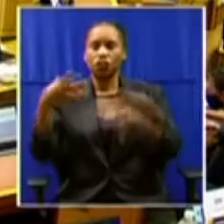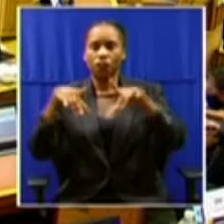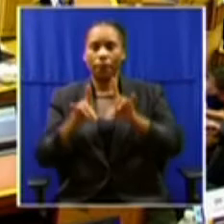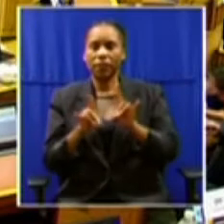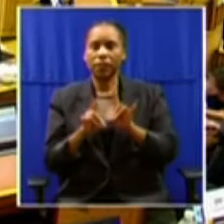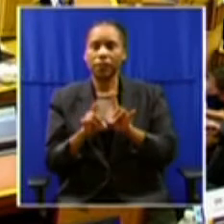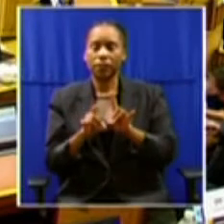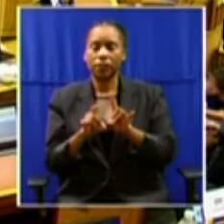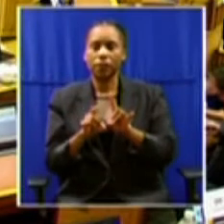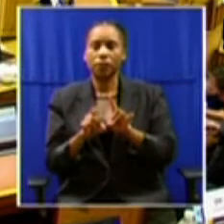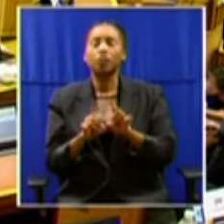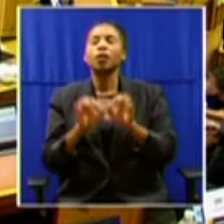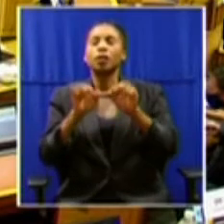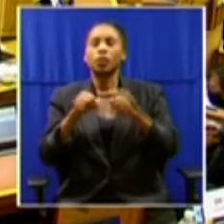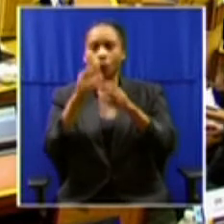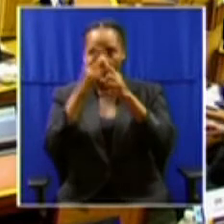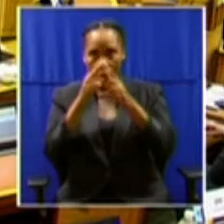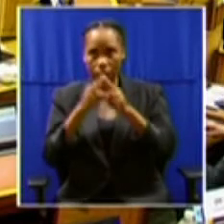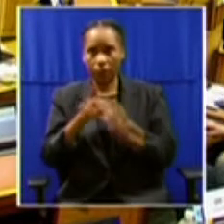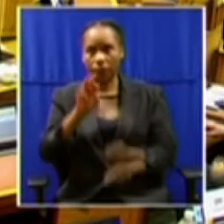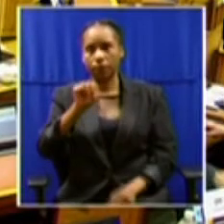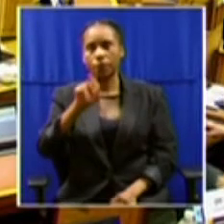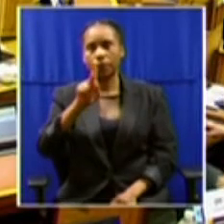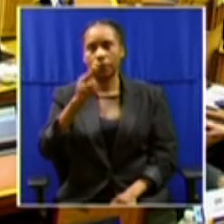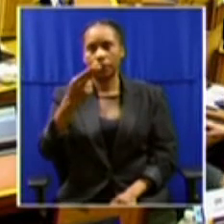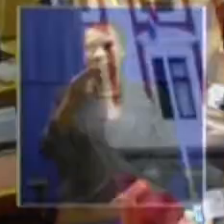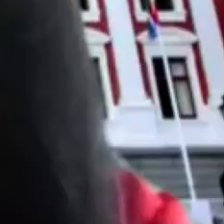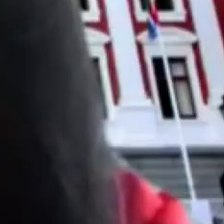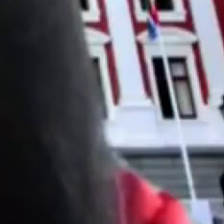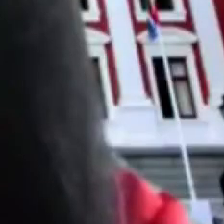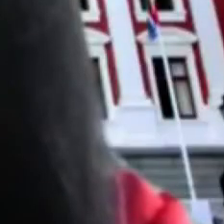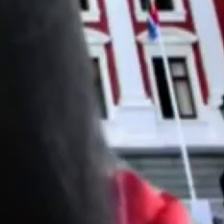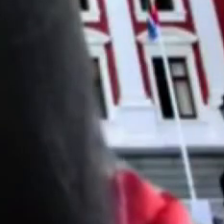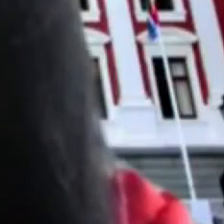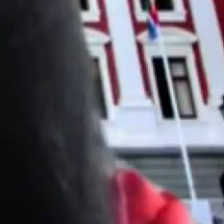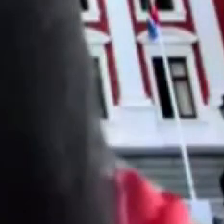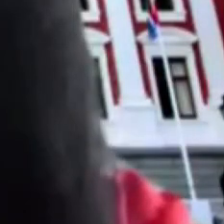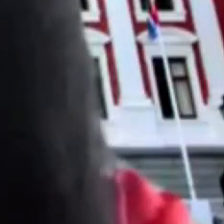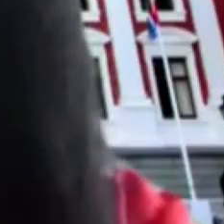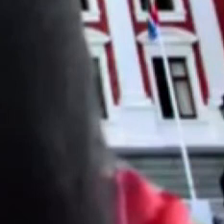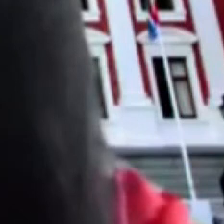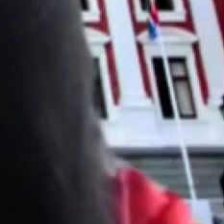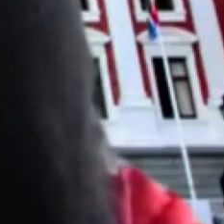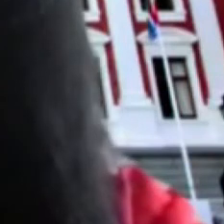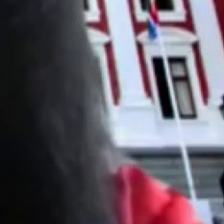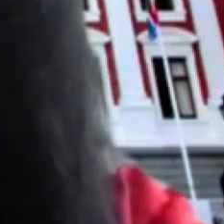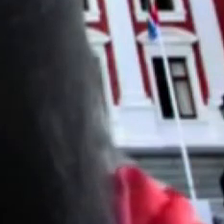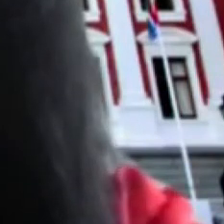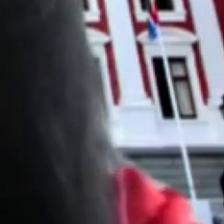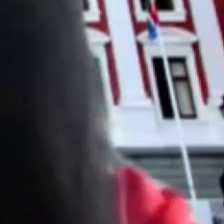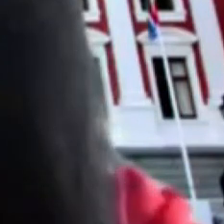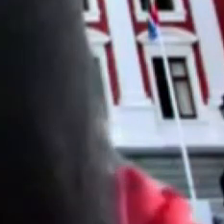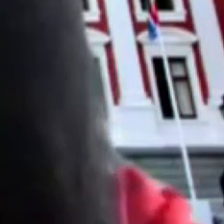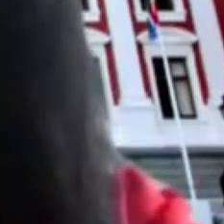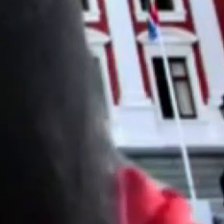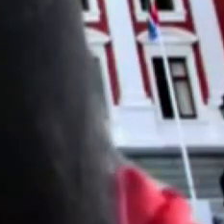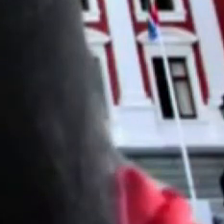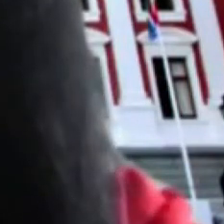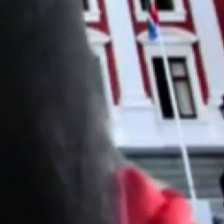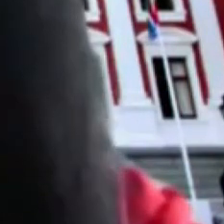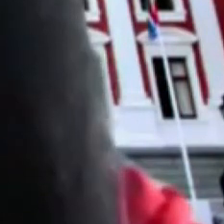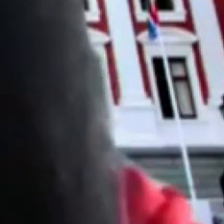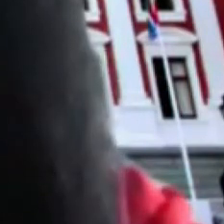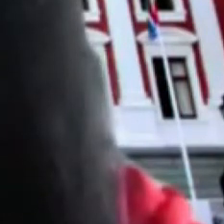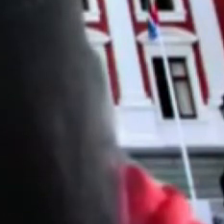Yes, Chair. Honorable Mkalipi. I just want to correct something for sake of the records.